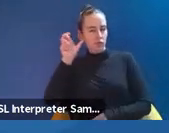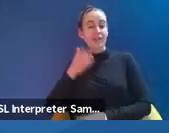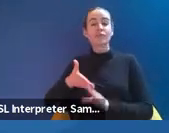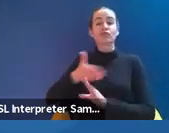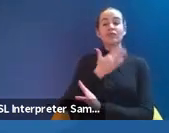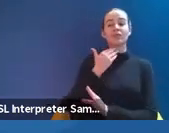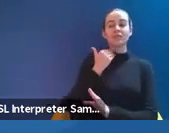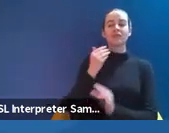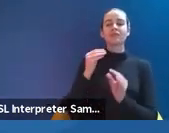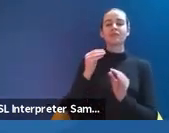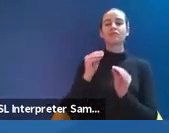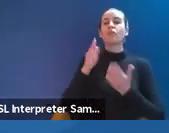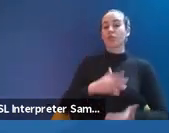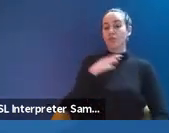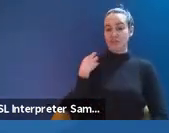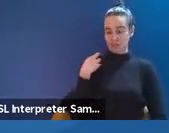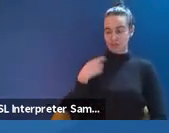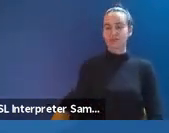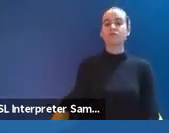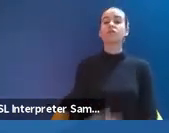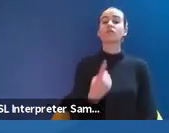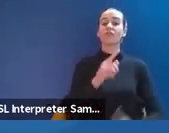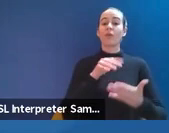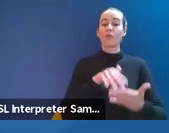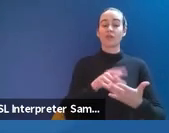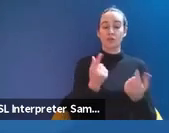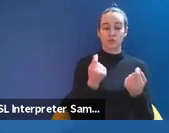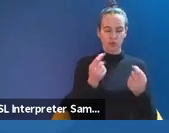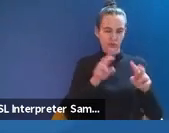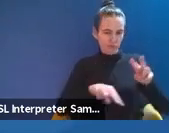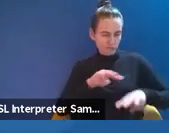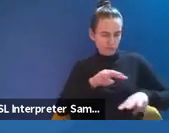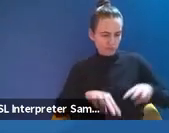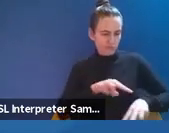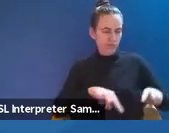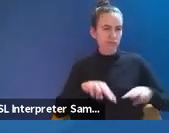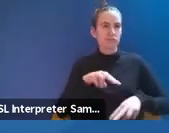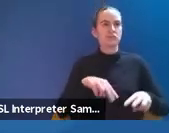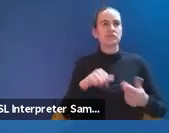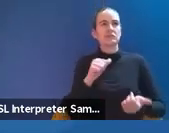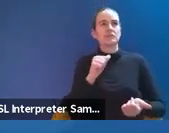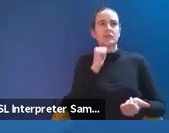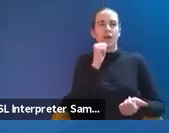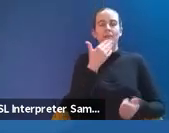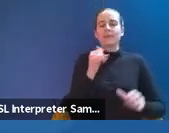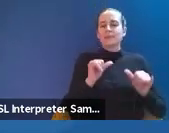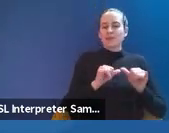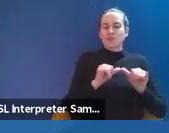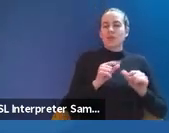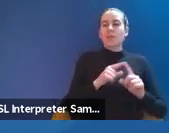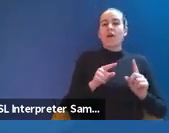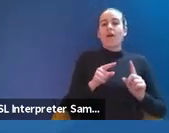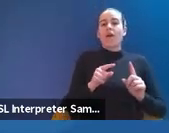There's one particular study where they looked at a kind of vestibular waveform. It wasn't the best metric to look at, but they looked at the size of